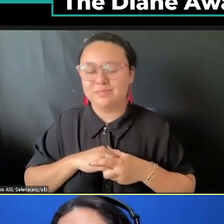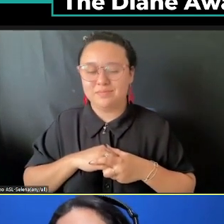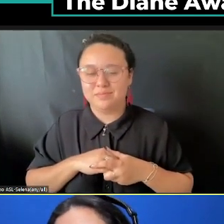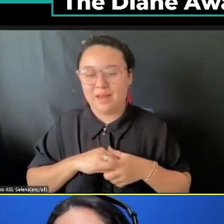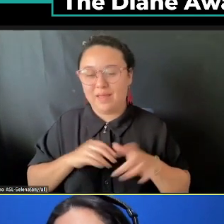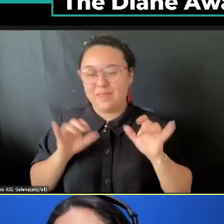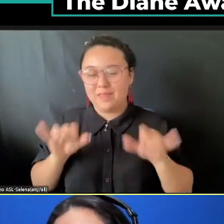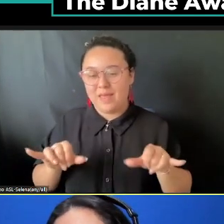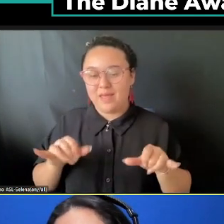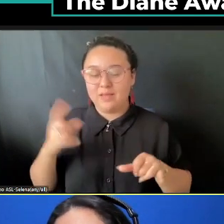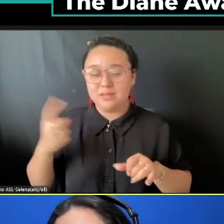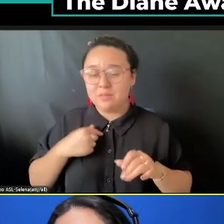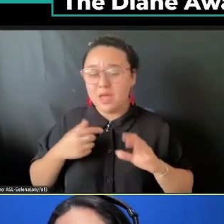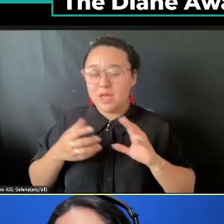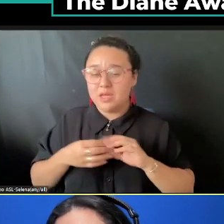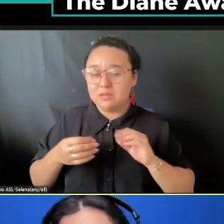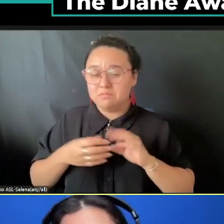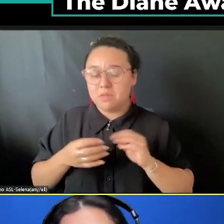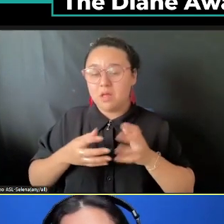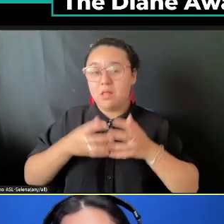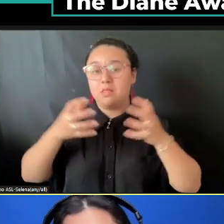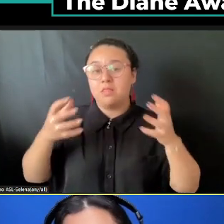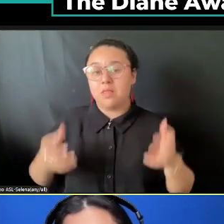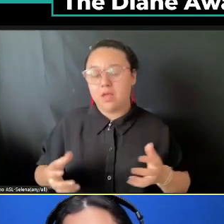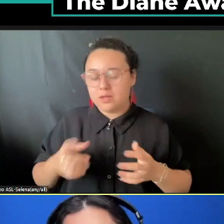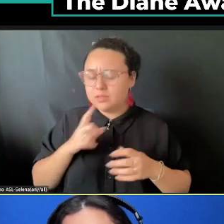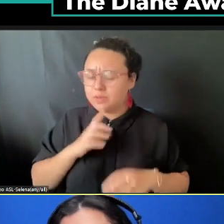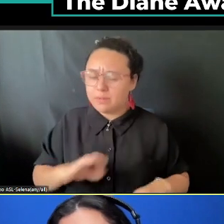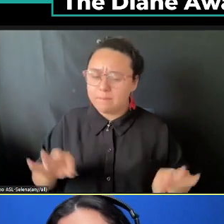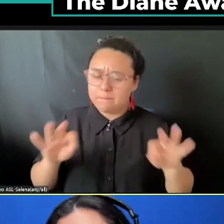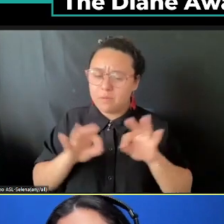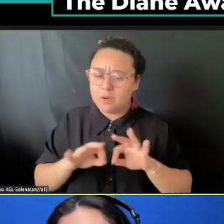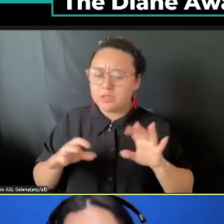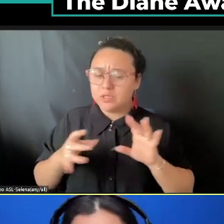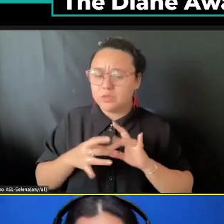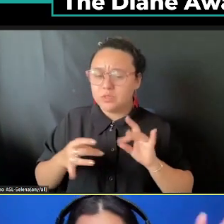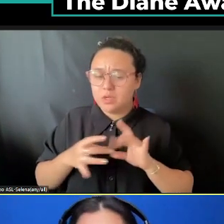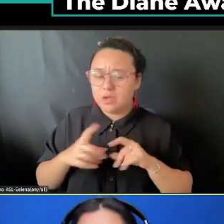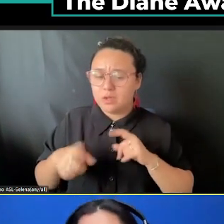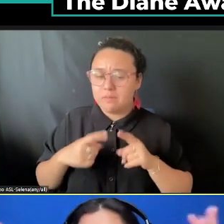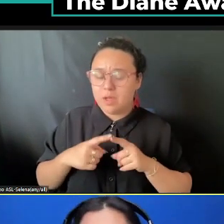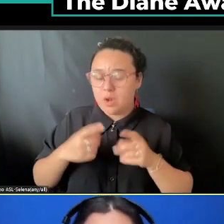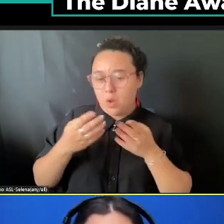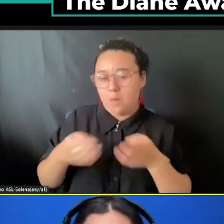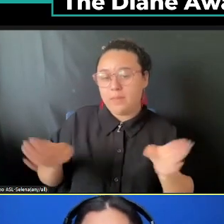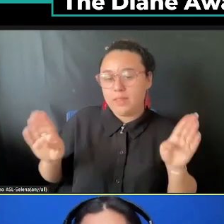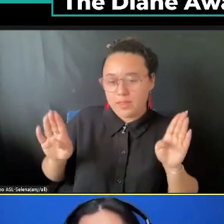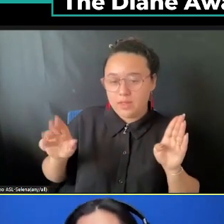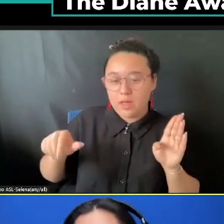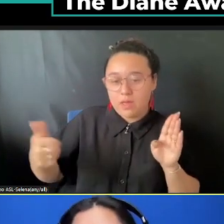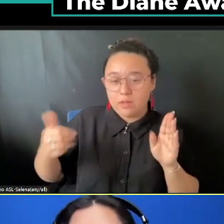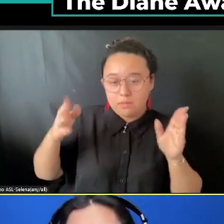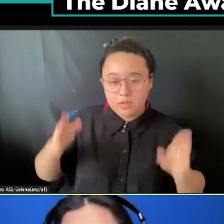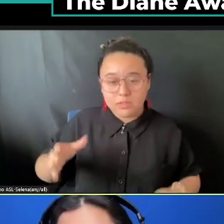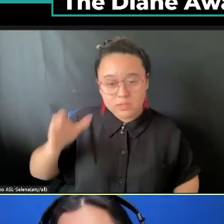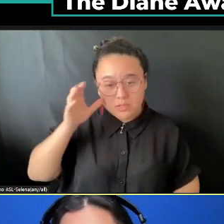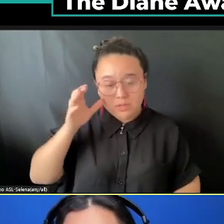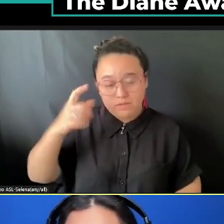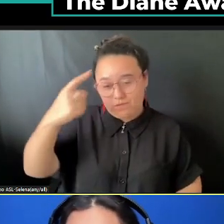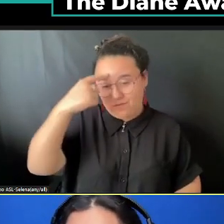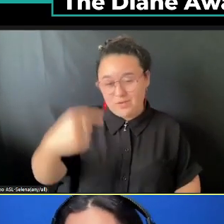And something that I talk a lot about, which I think it's important to talk about, open, you know, like if anyone else is listening, you know,